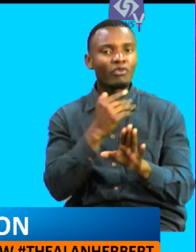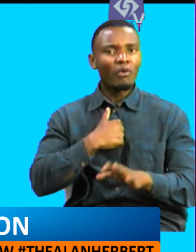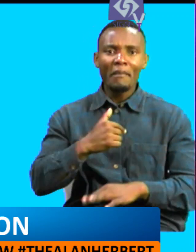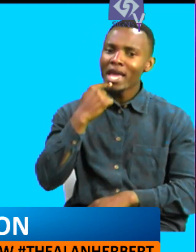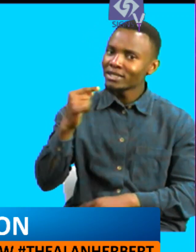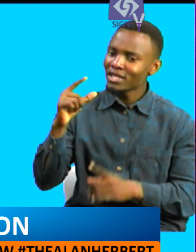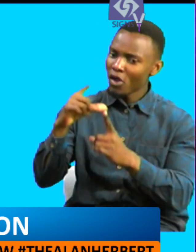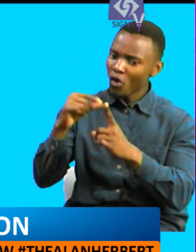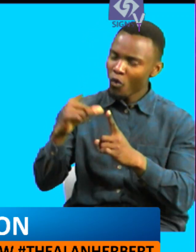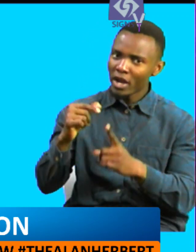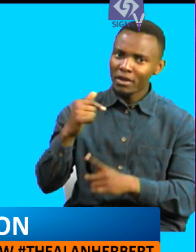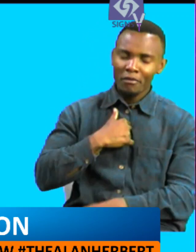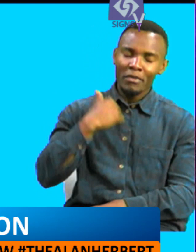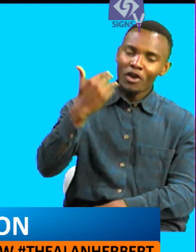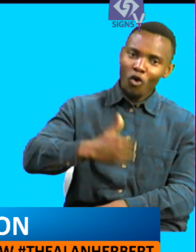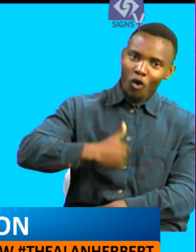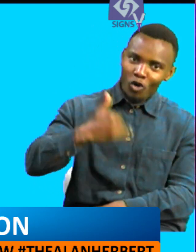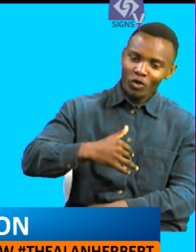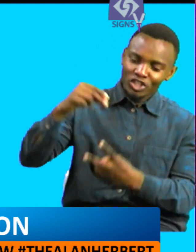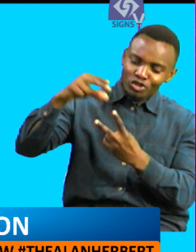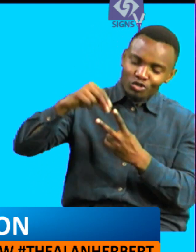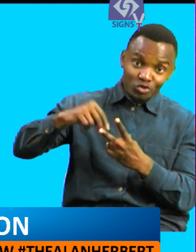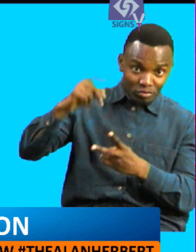word, I always evade.